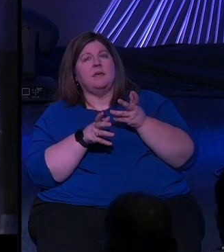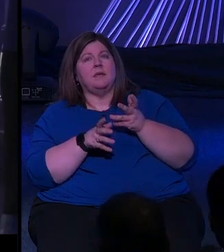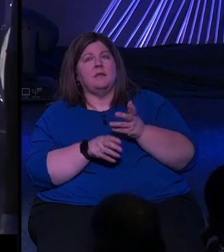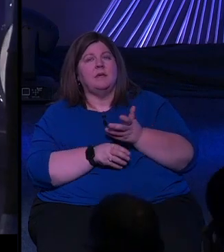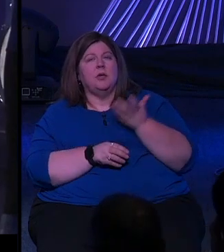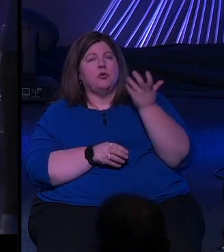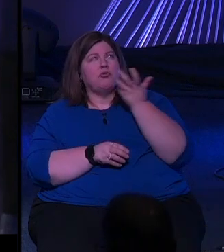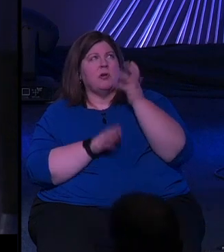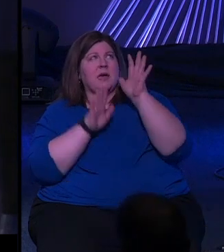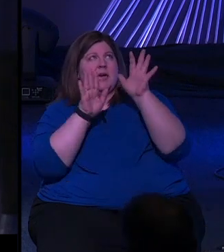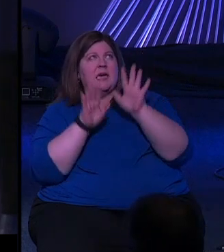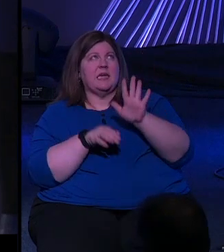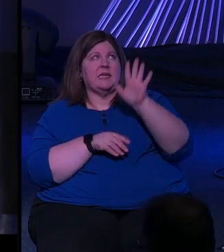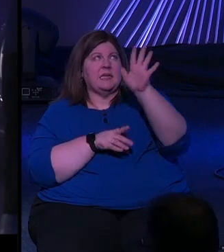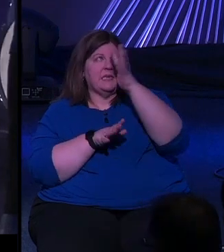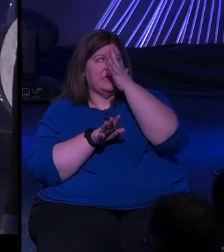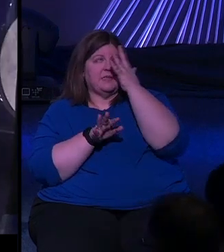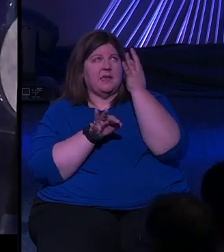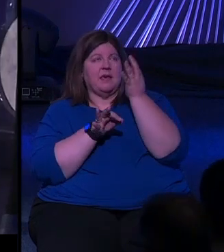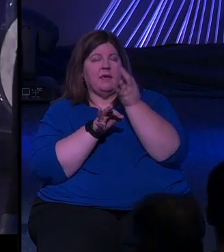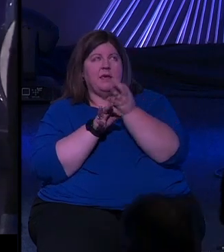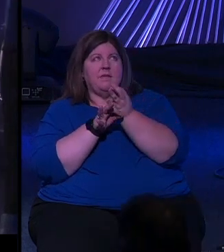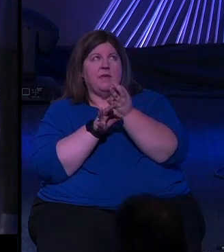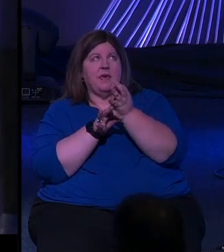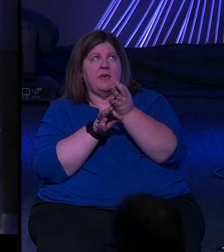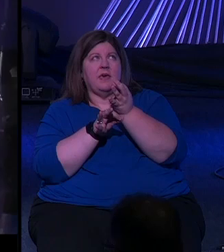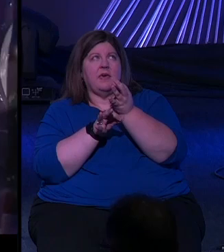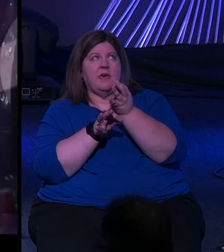provided. Great is thy